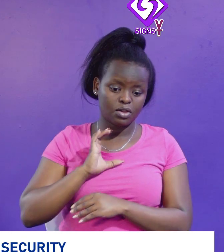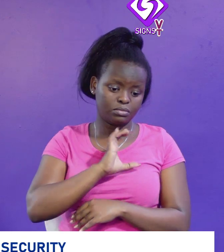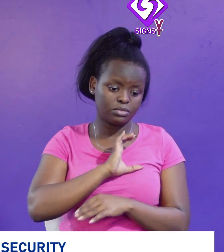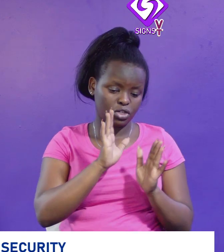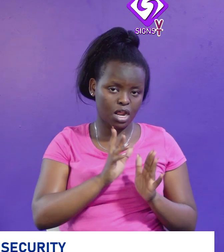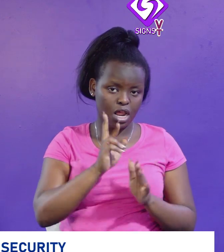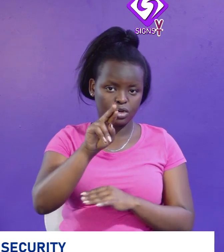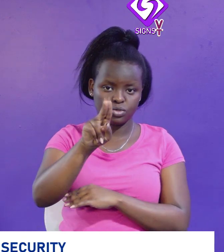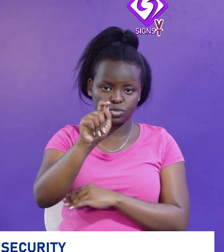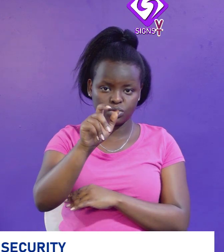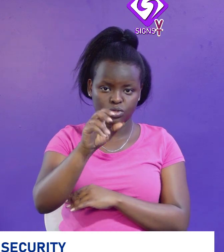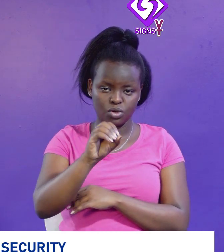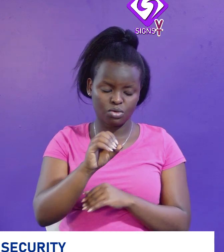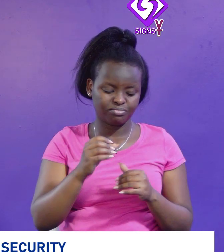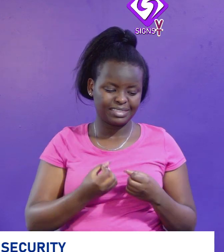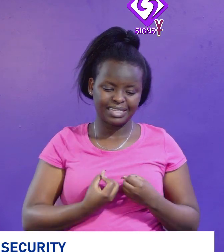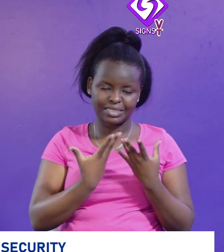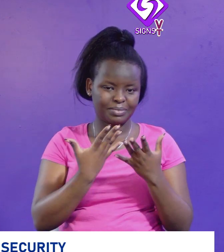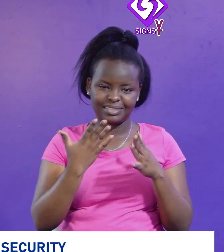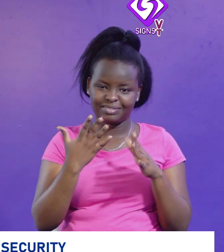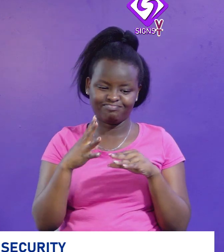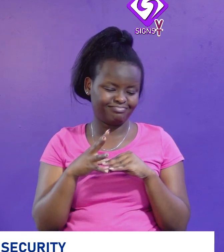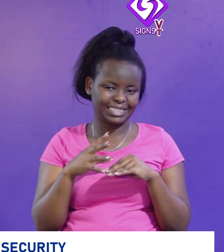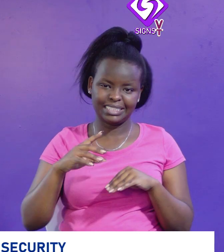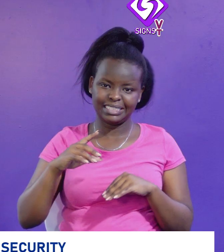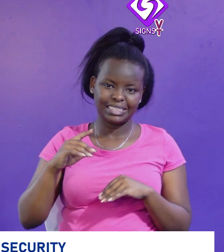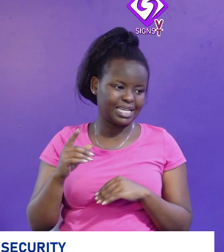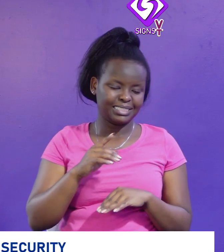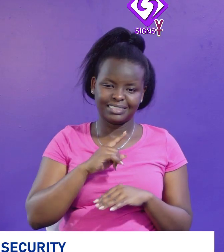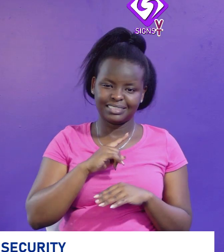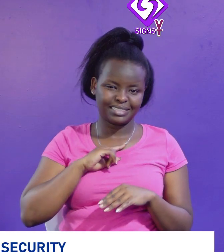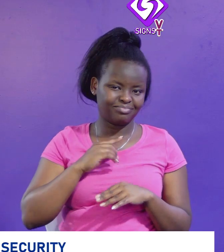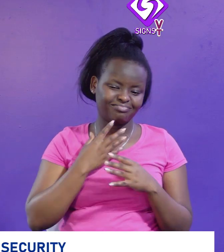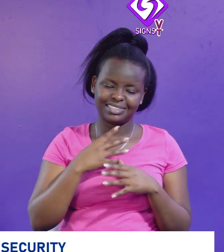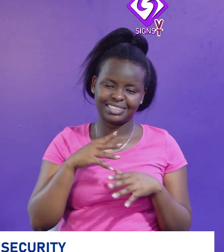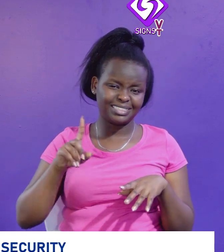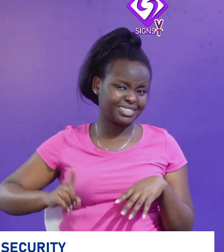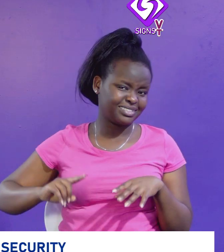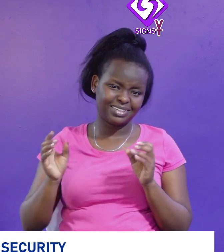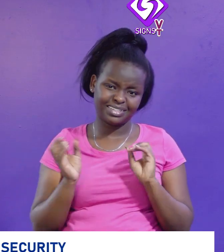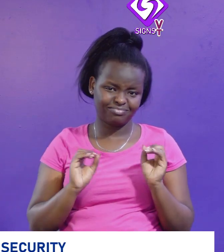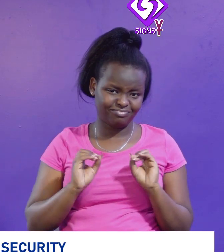satisfaction with the progress of the stadium, which is reported to be 80% complete.